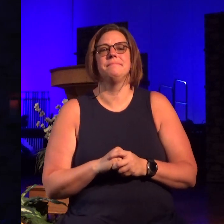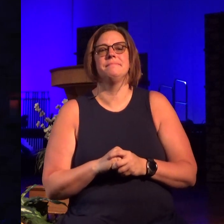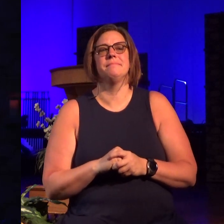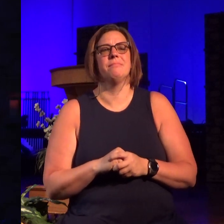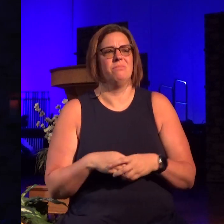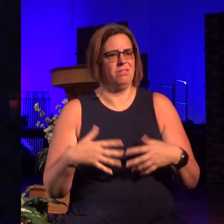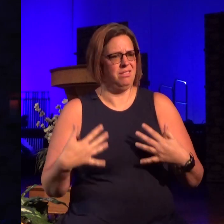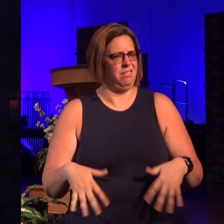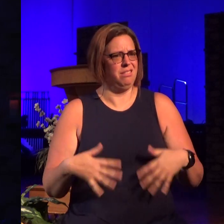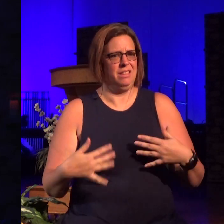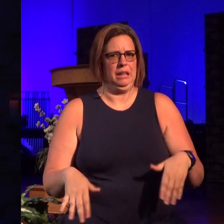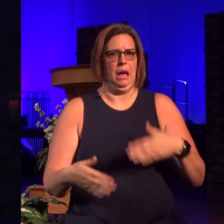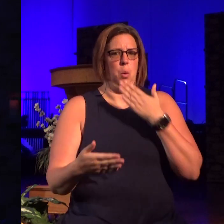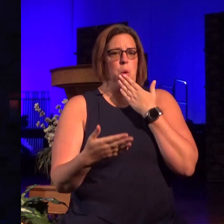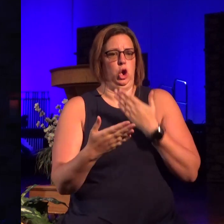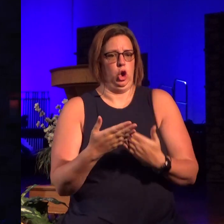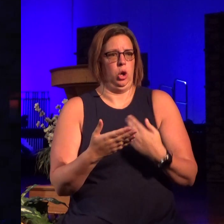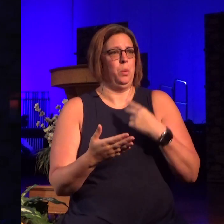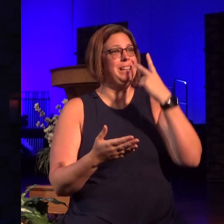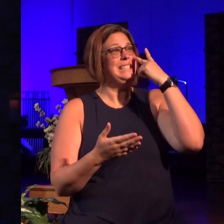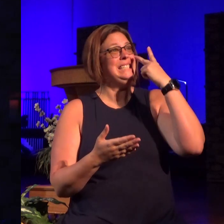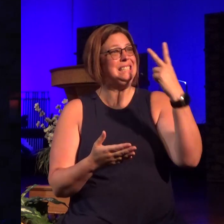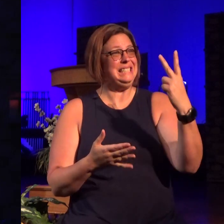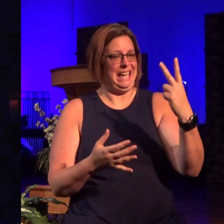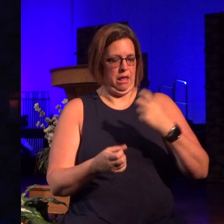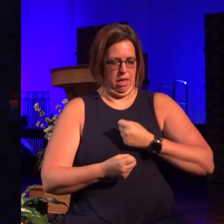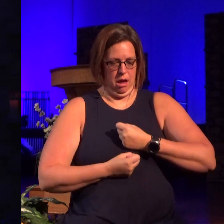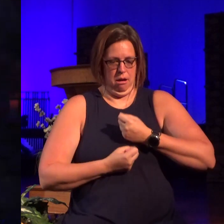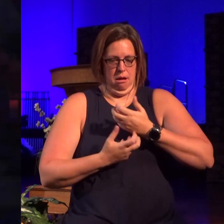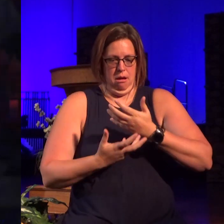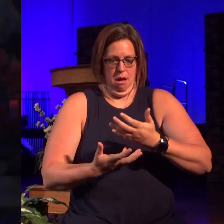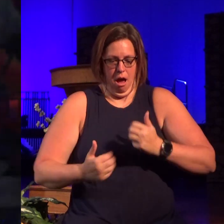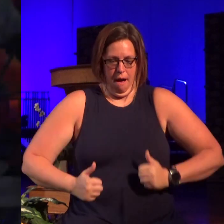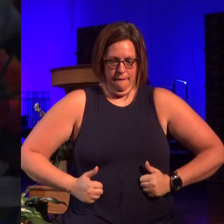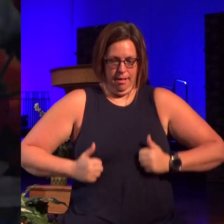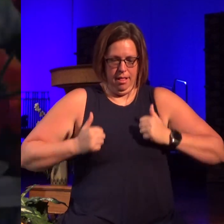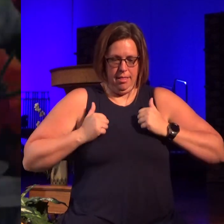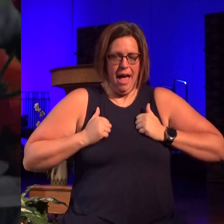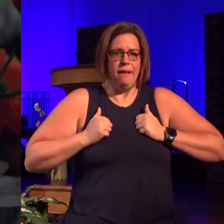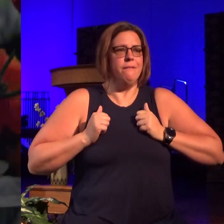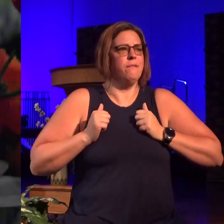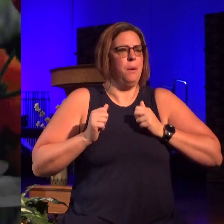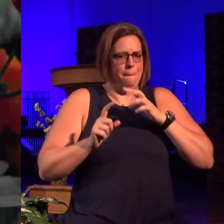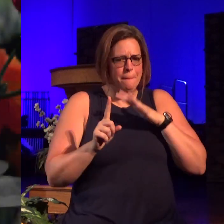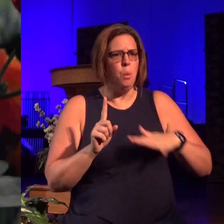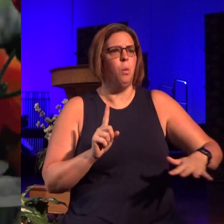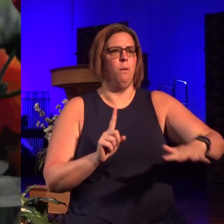How good it is to see this expression of life moving all around us,